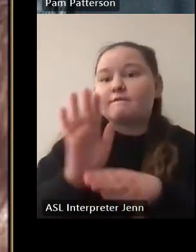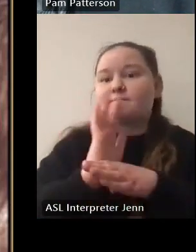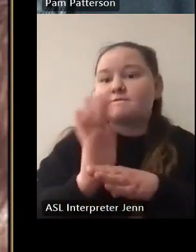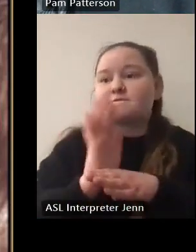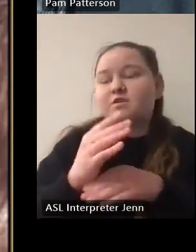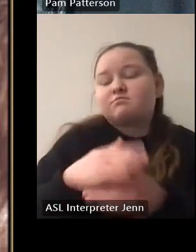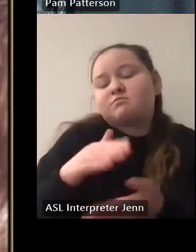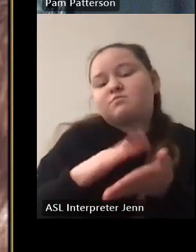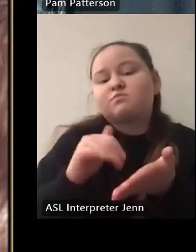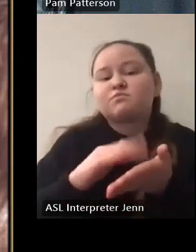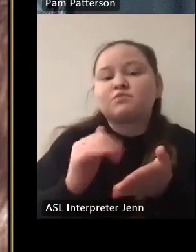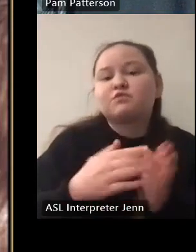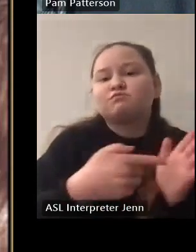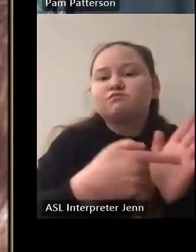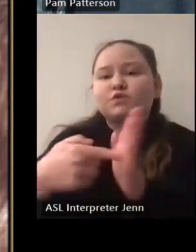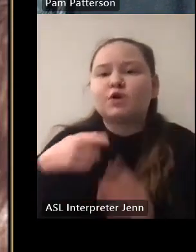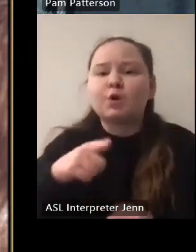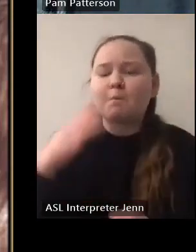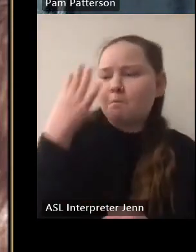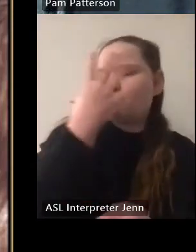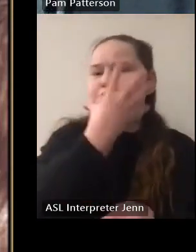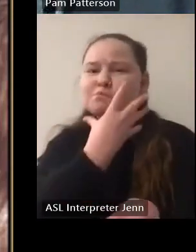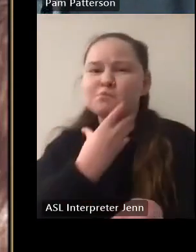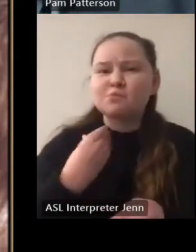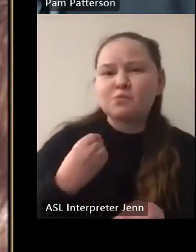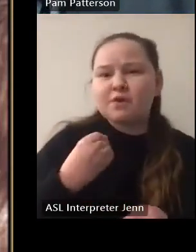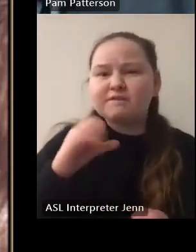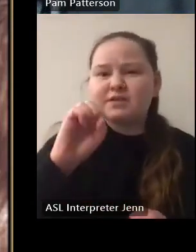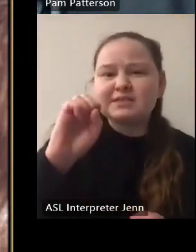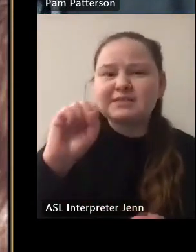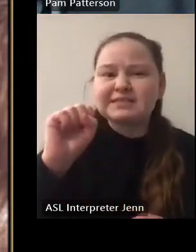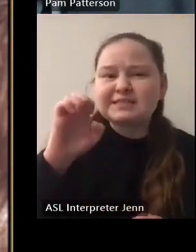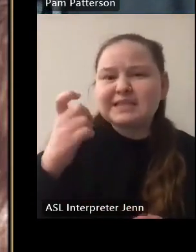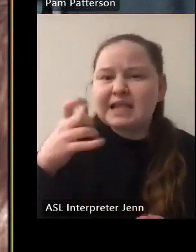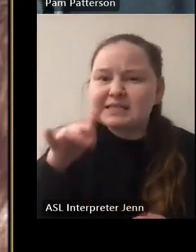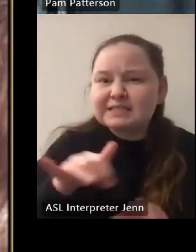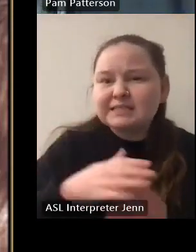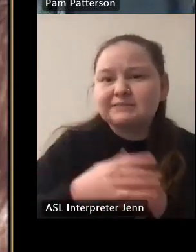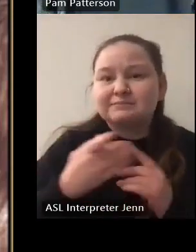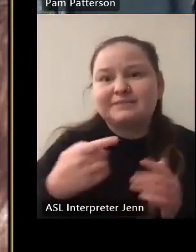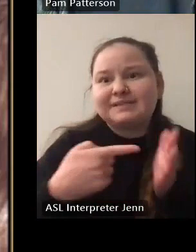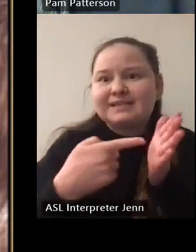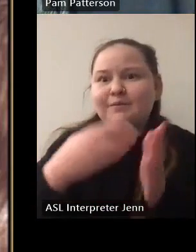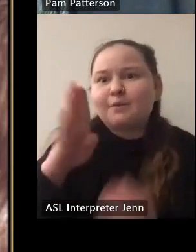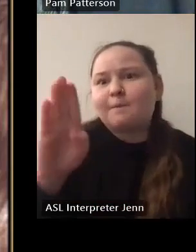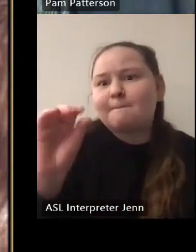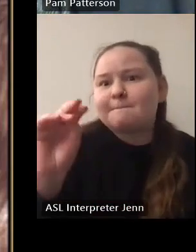her sexiest possessions, such as her pink vegan bondage cuffs."